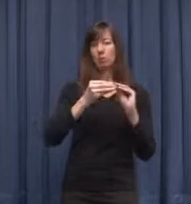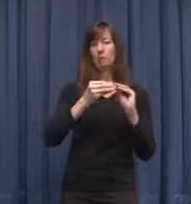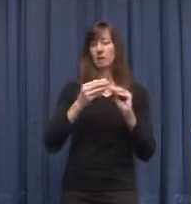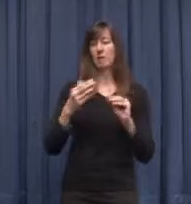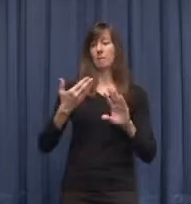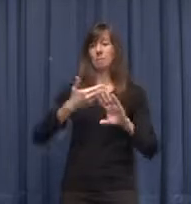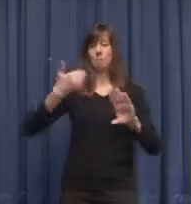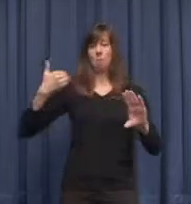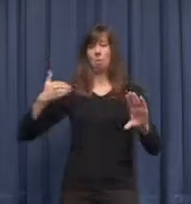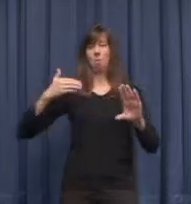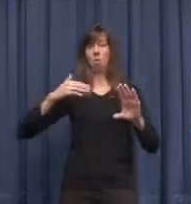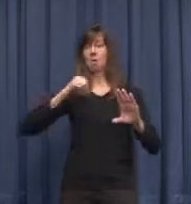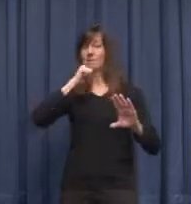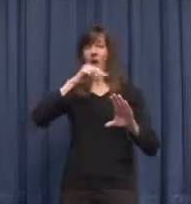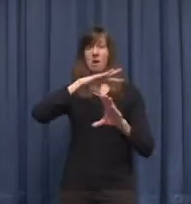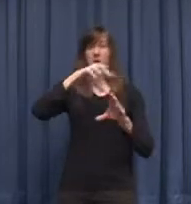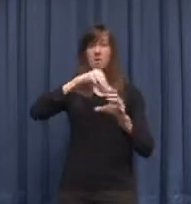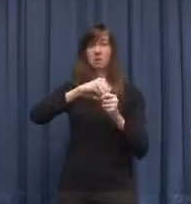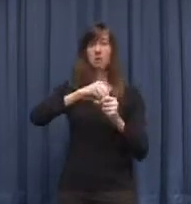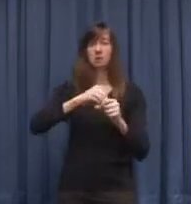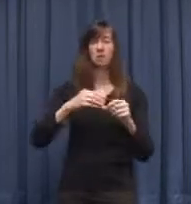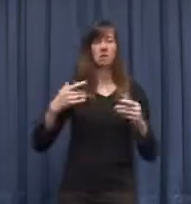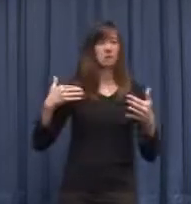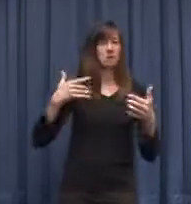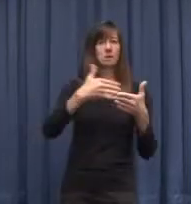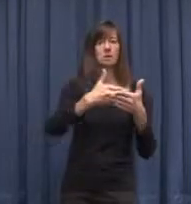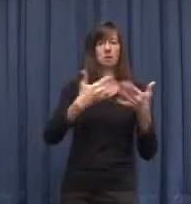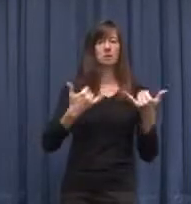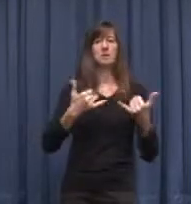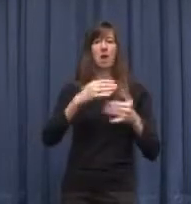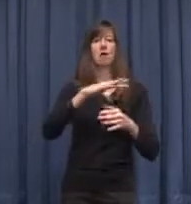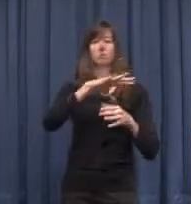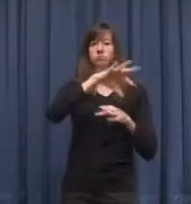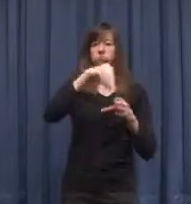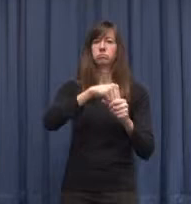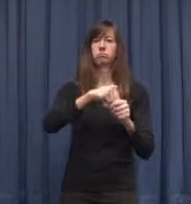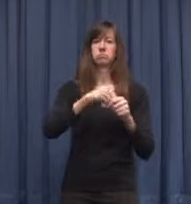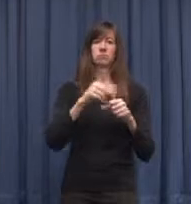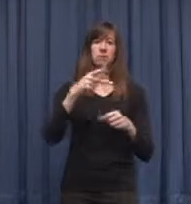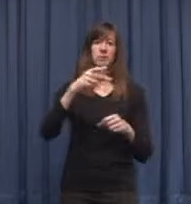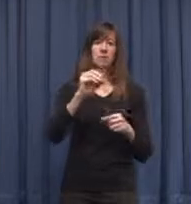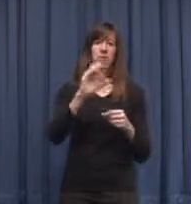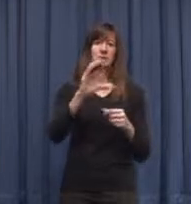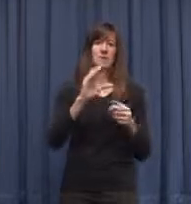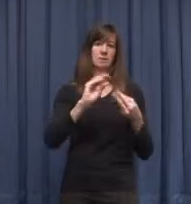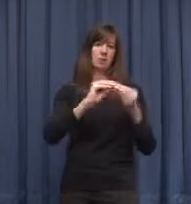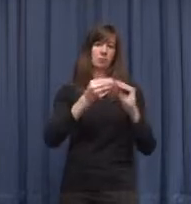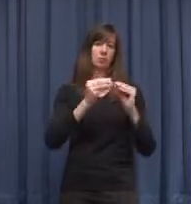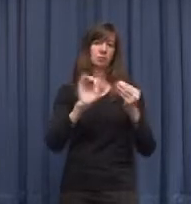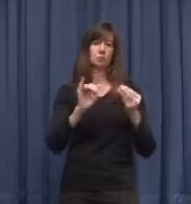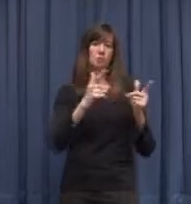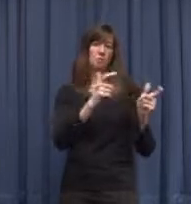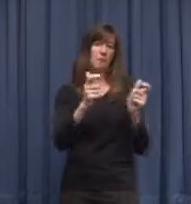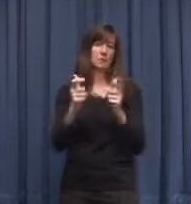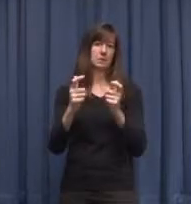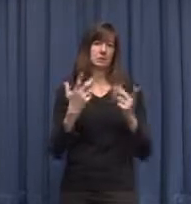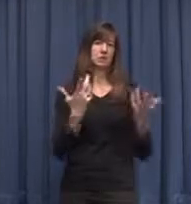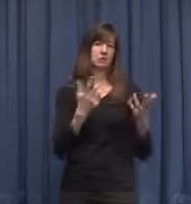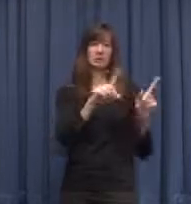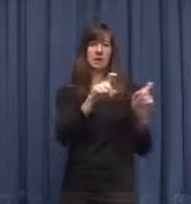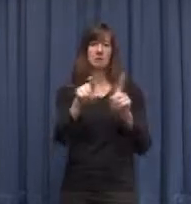just a little bit in the weeds, but to make sure that we're being that we're sharing how those numbers are